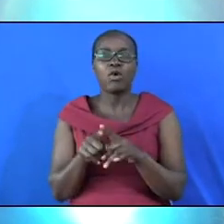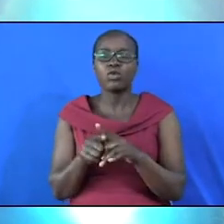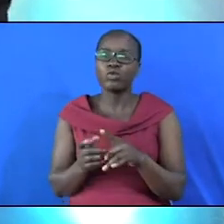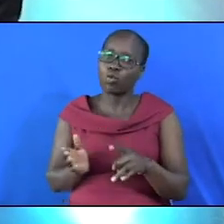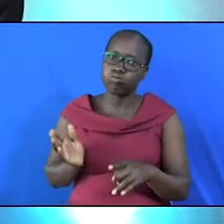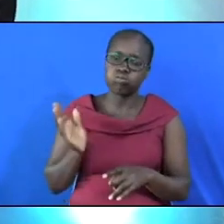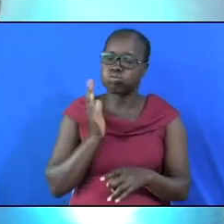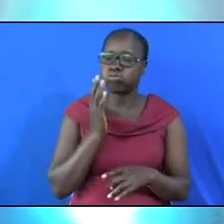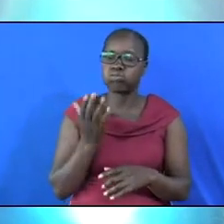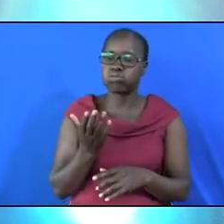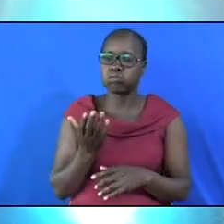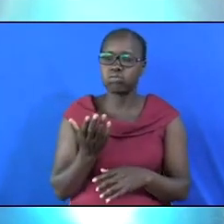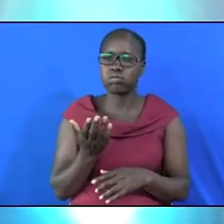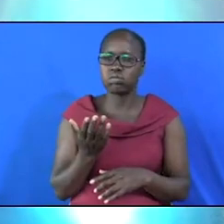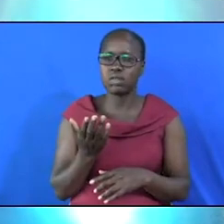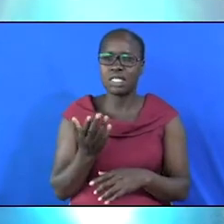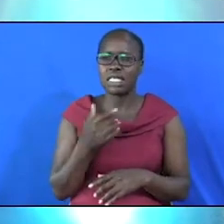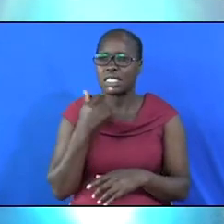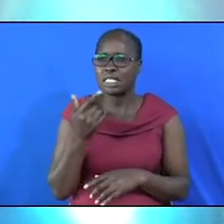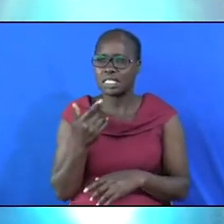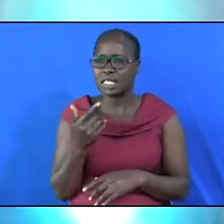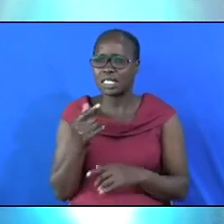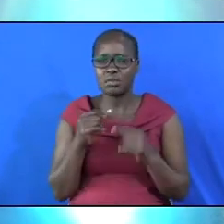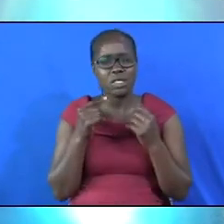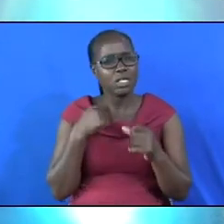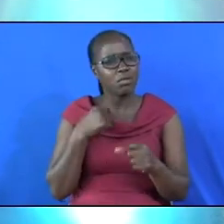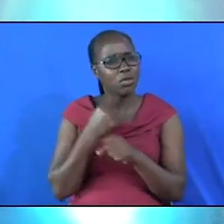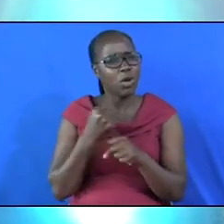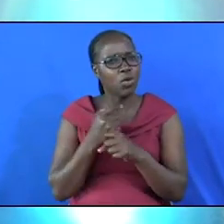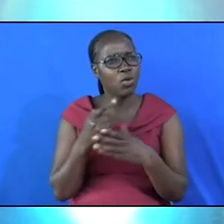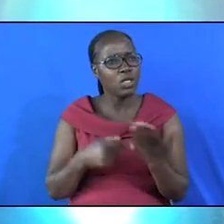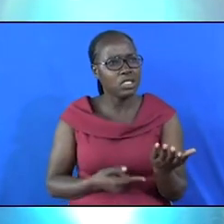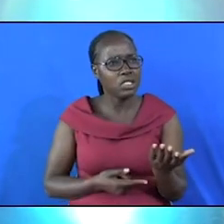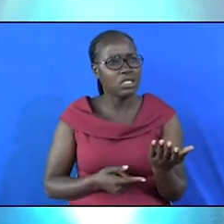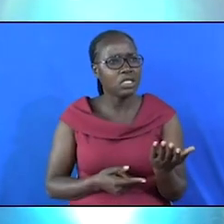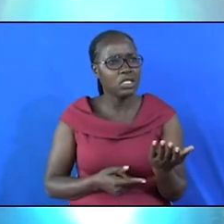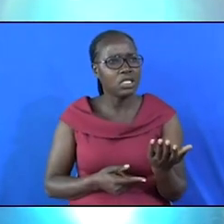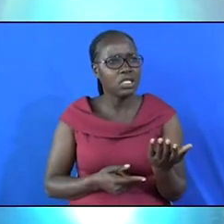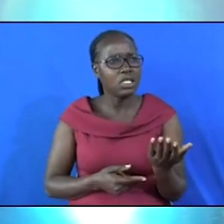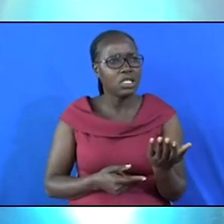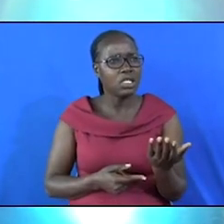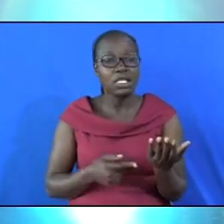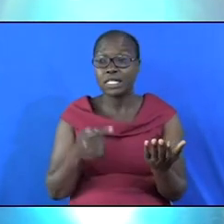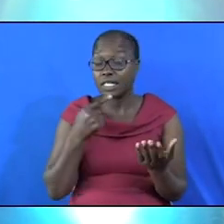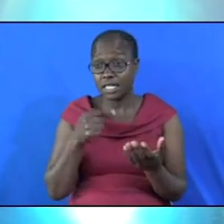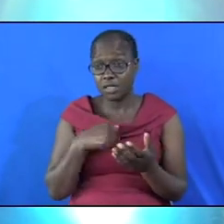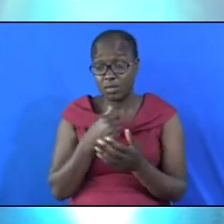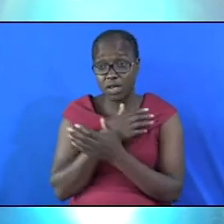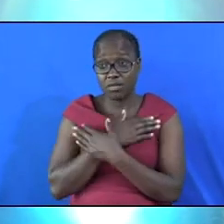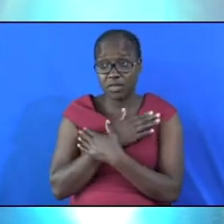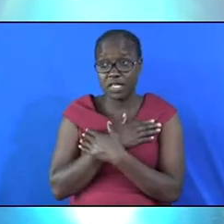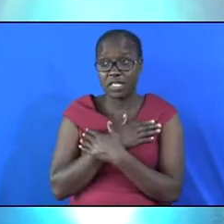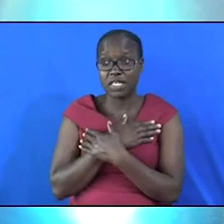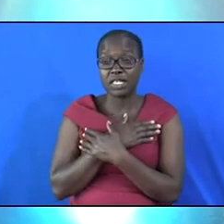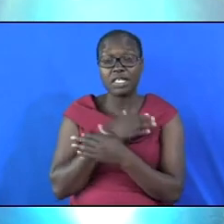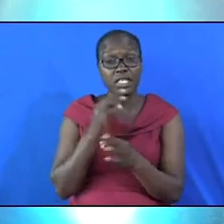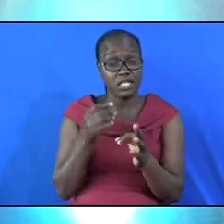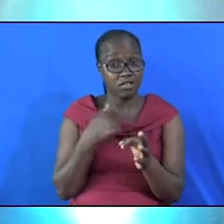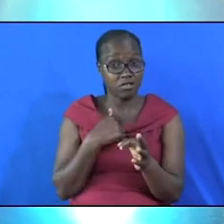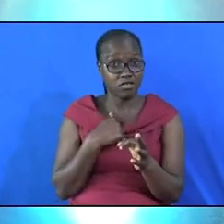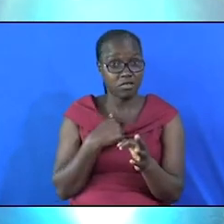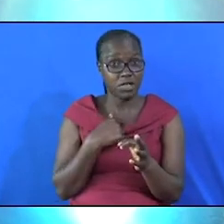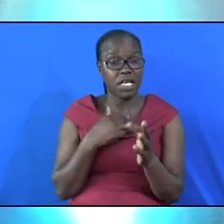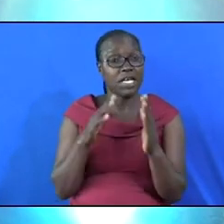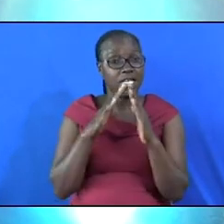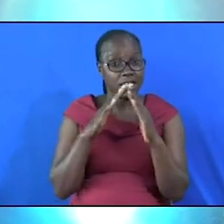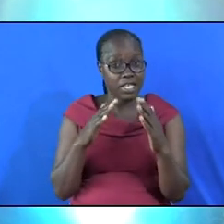pa! So he said, "My pastor, what do I do? What do I do?" Then I said, "My friend, even if that was me,